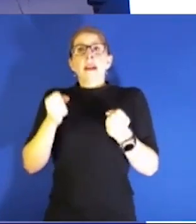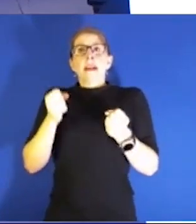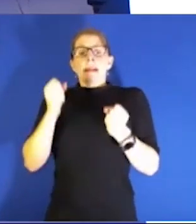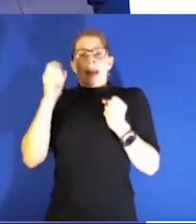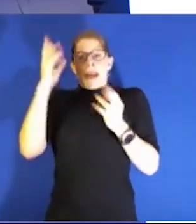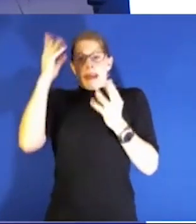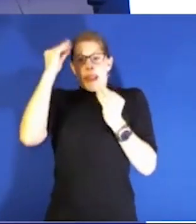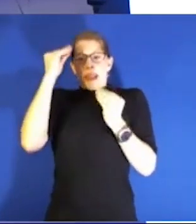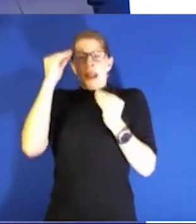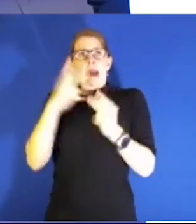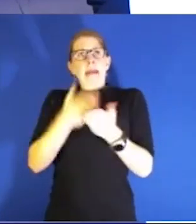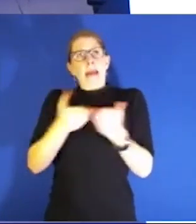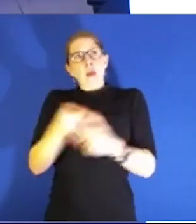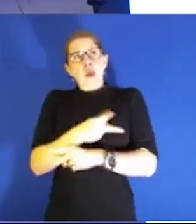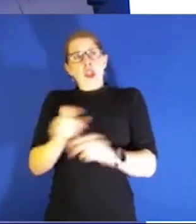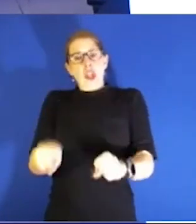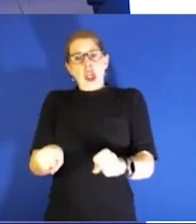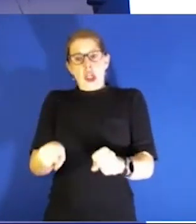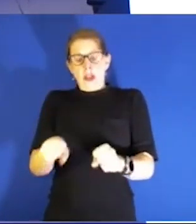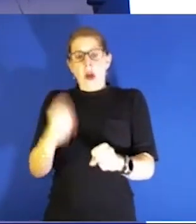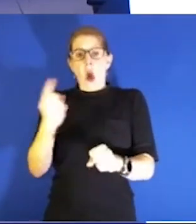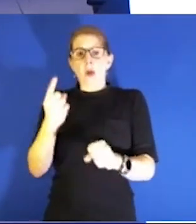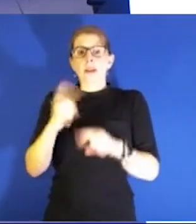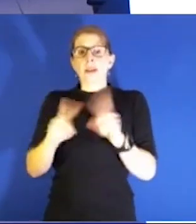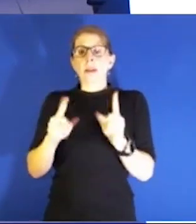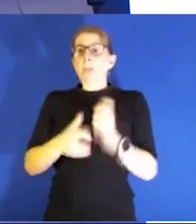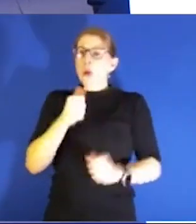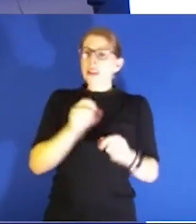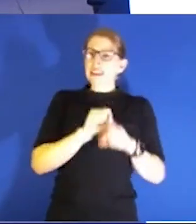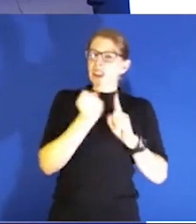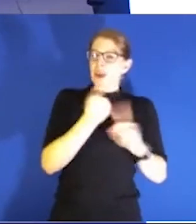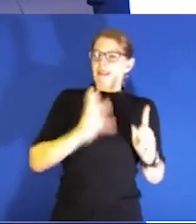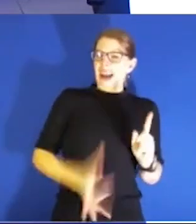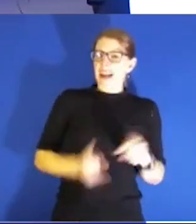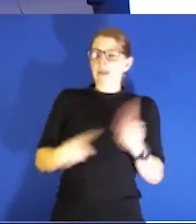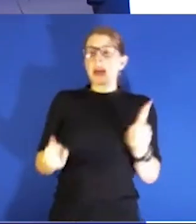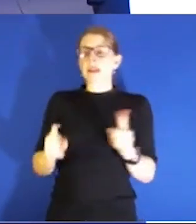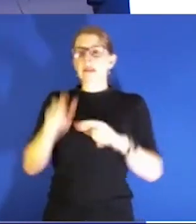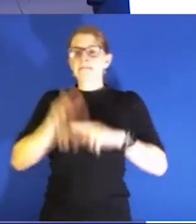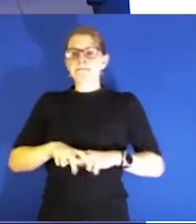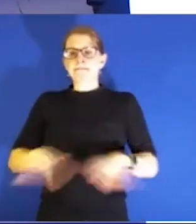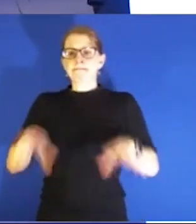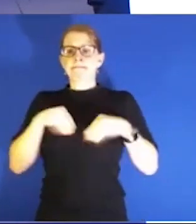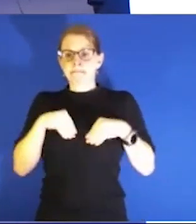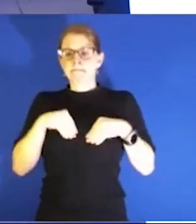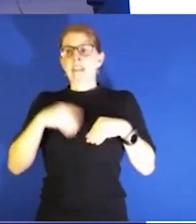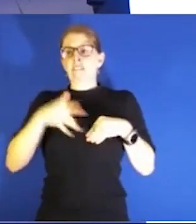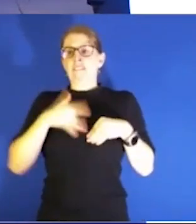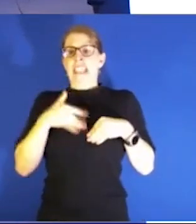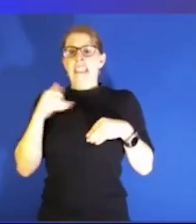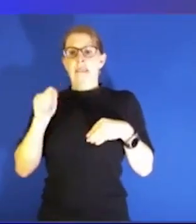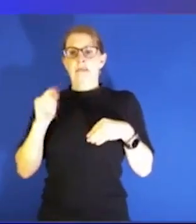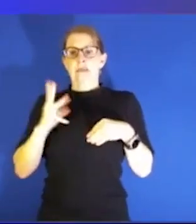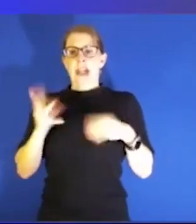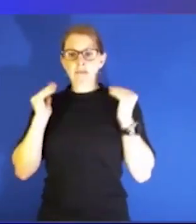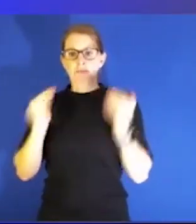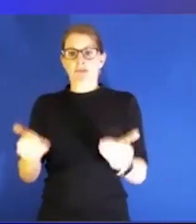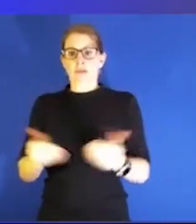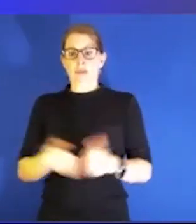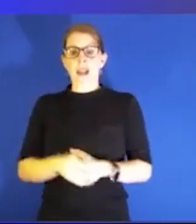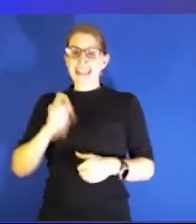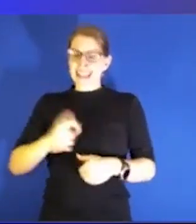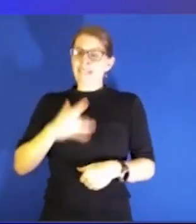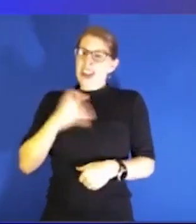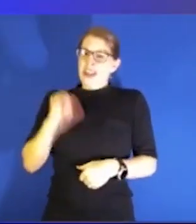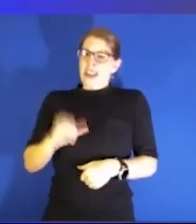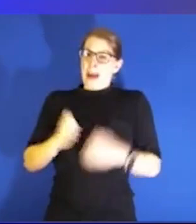probably true for most situations, but it's okay to just sit in it and own it and have it. Yes, and it's necessary. You have to feel that emotion so that you